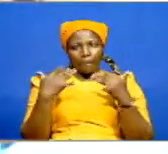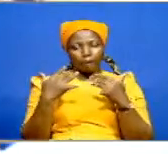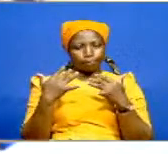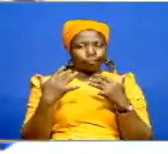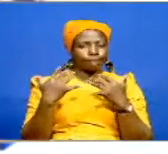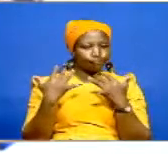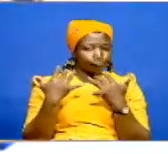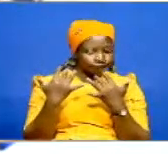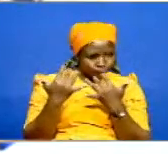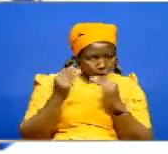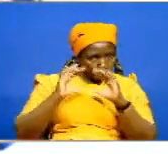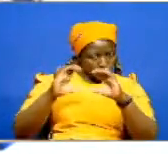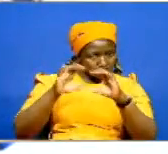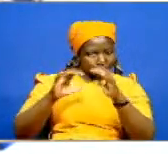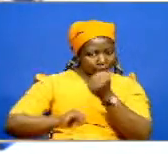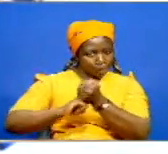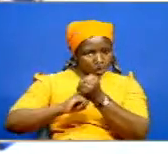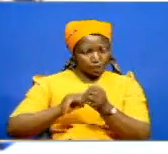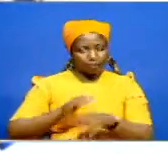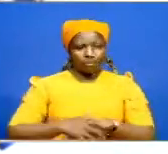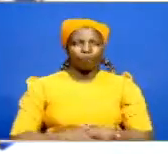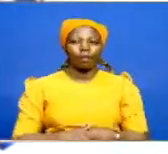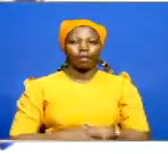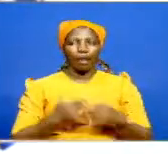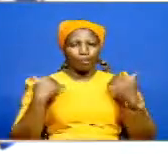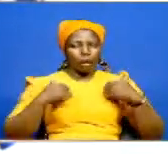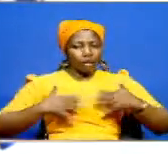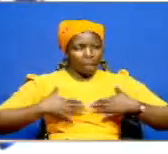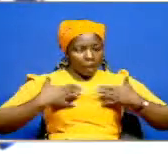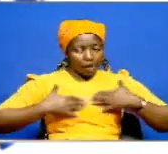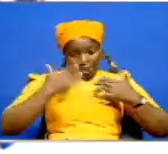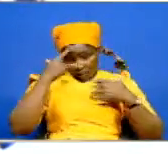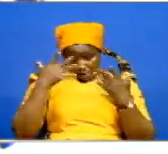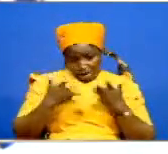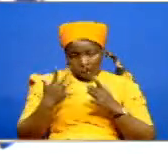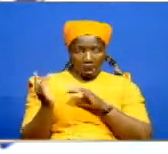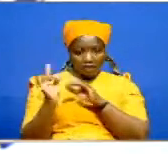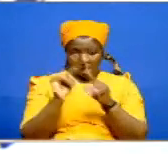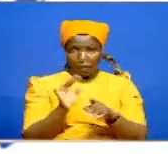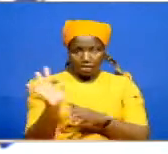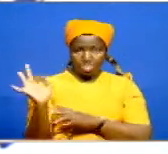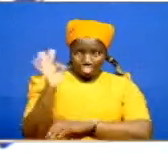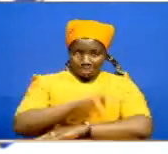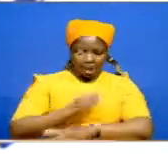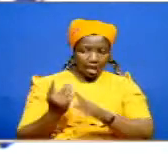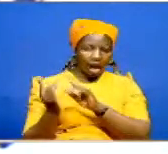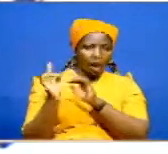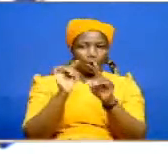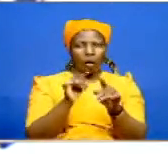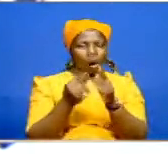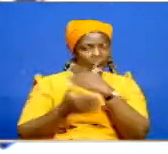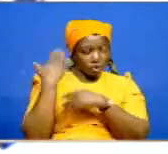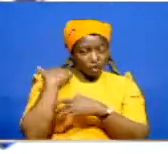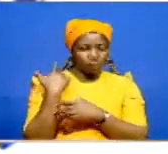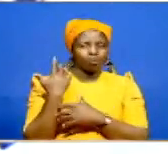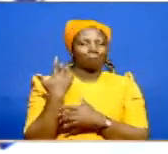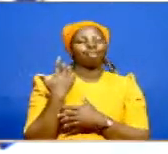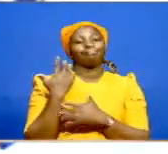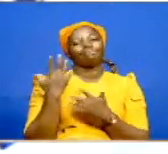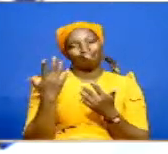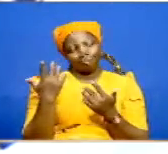happy and I'm proud from him. So now, yes, I just came 3 days ago. We had three sessions training,